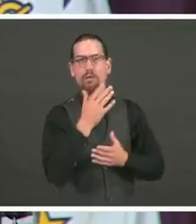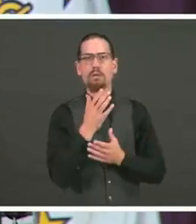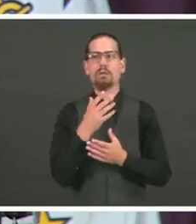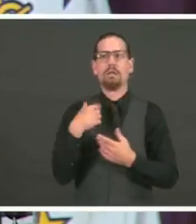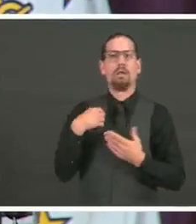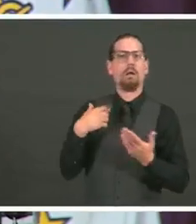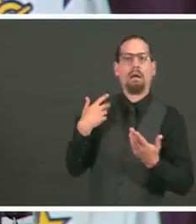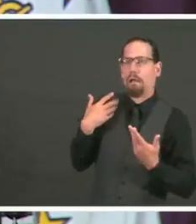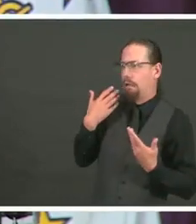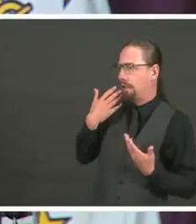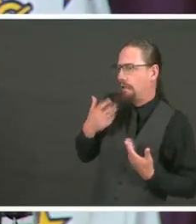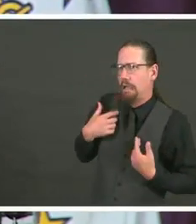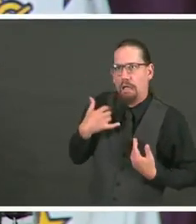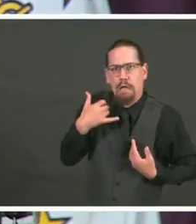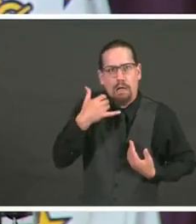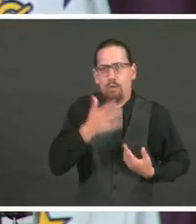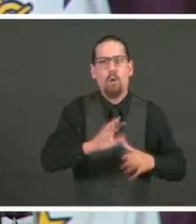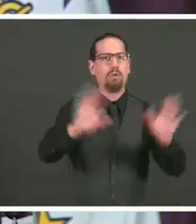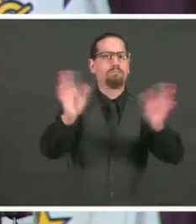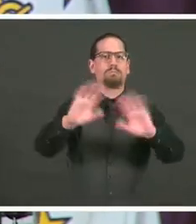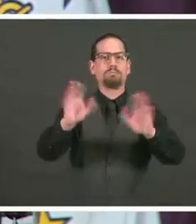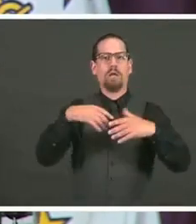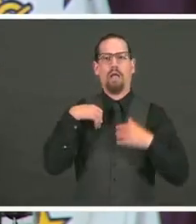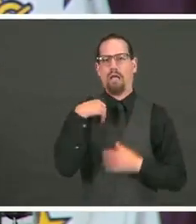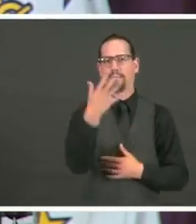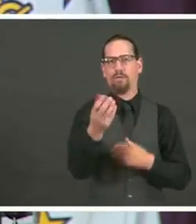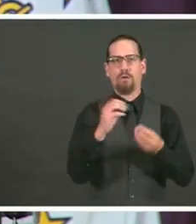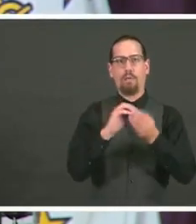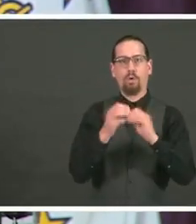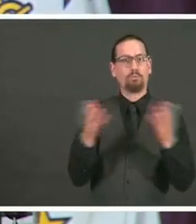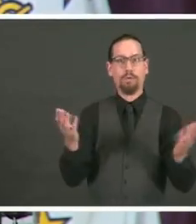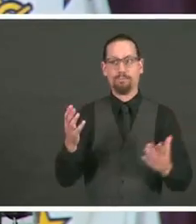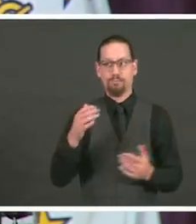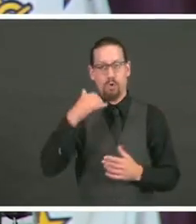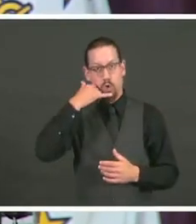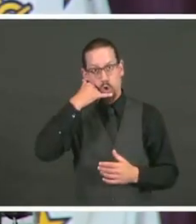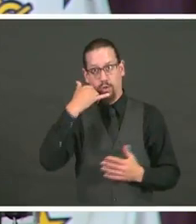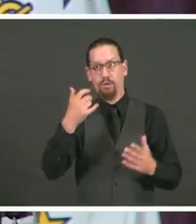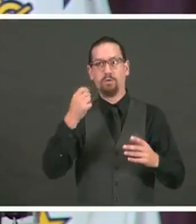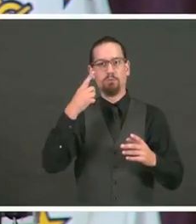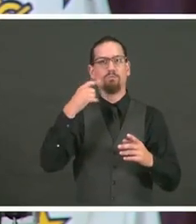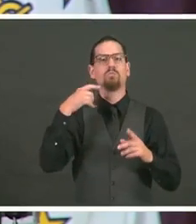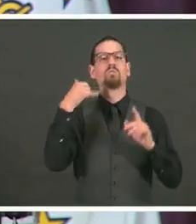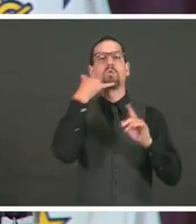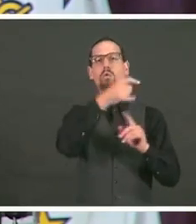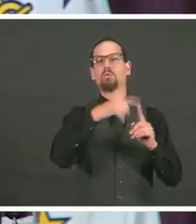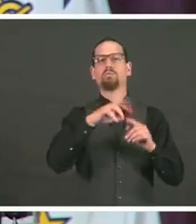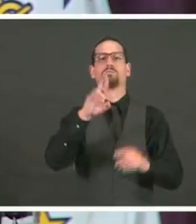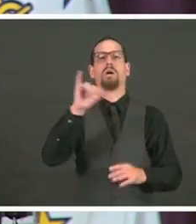I'm going to give you one place to call. We've set up a new unit at the Rhode Island State Police to deal with just this.